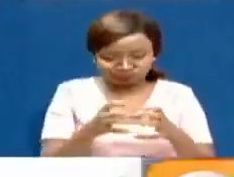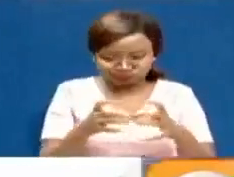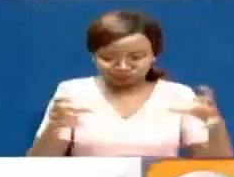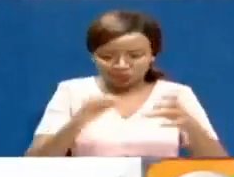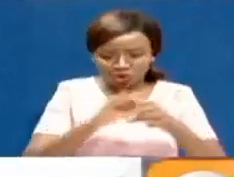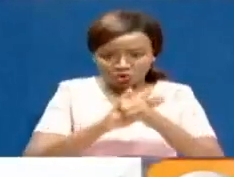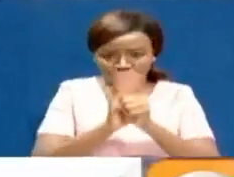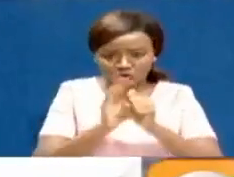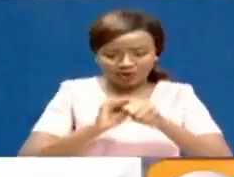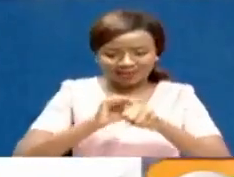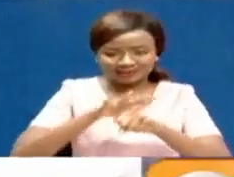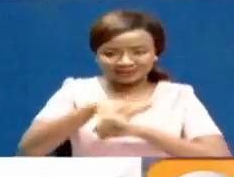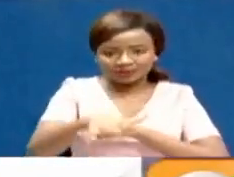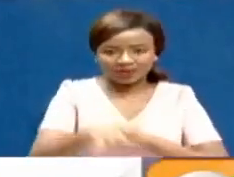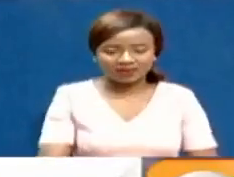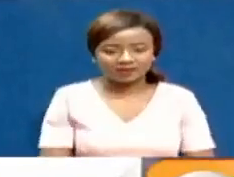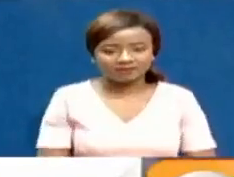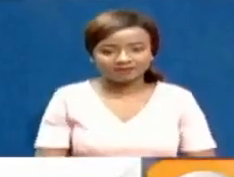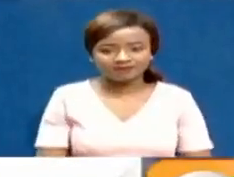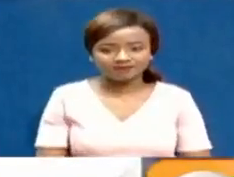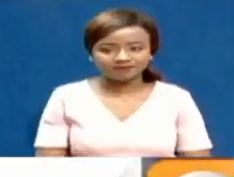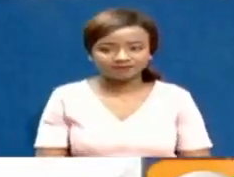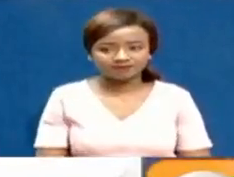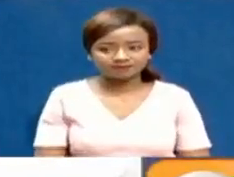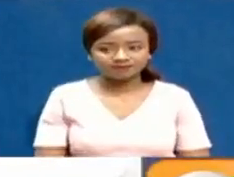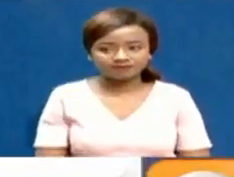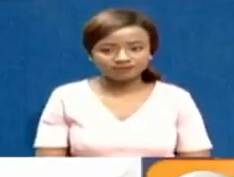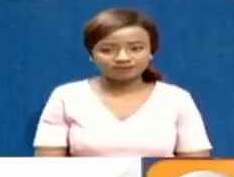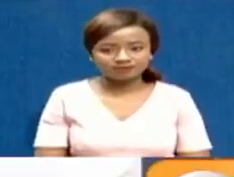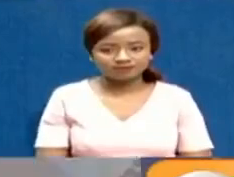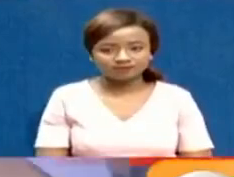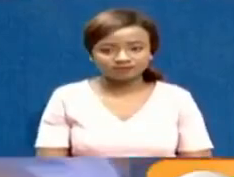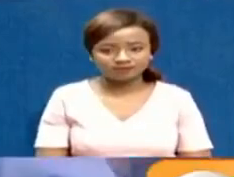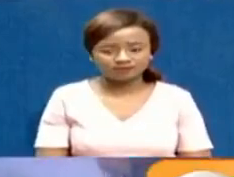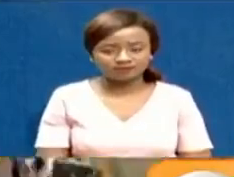that they are supposed to mitigate. Sam Ogina, Citizen TV, Nairobi.